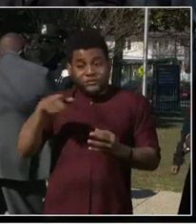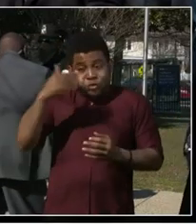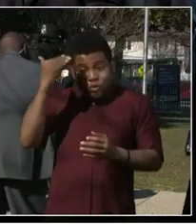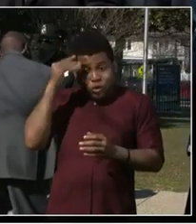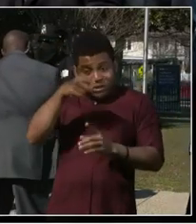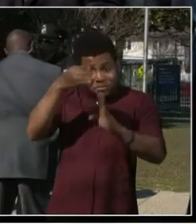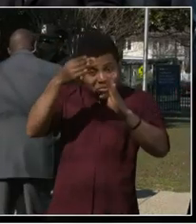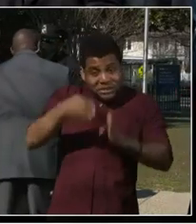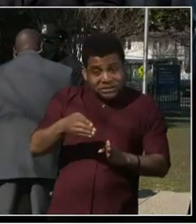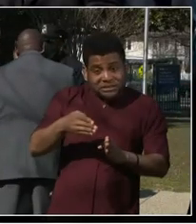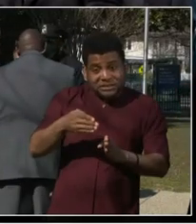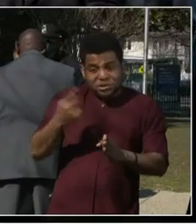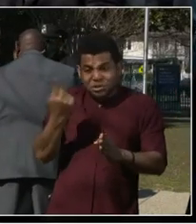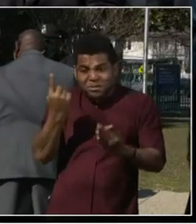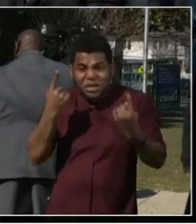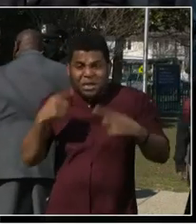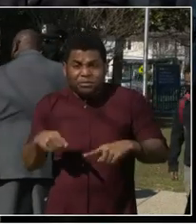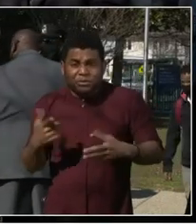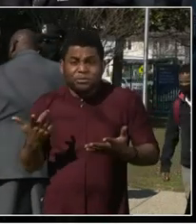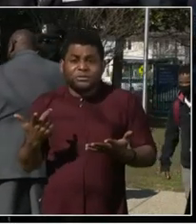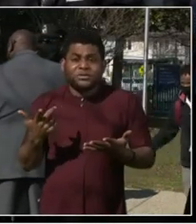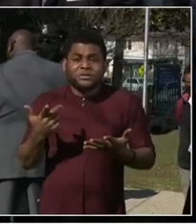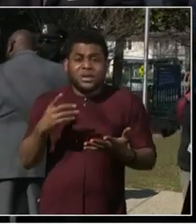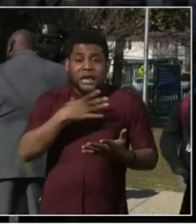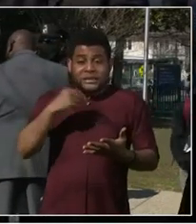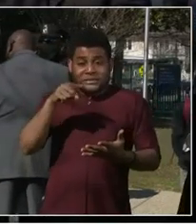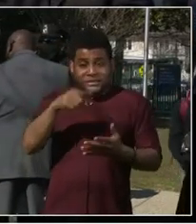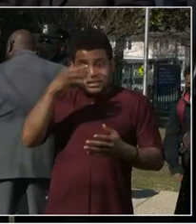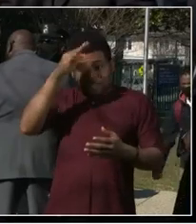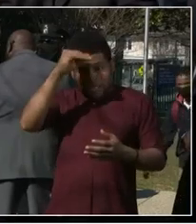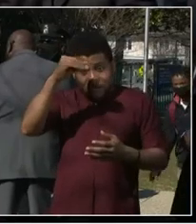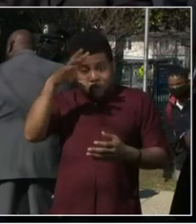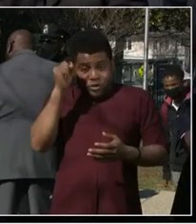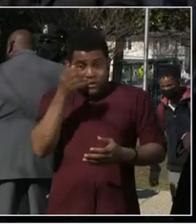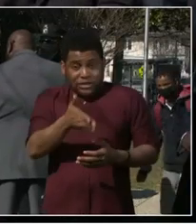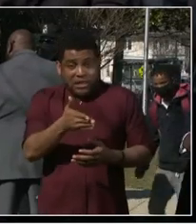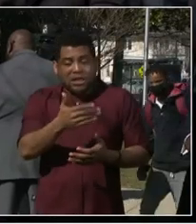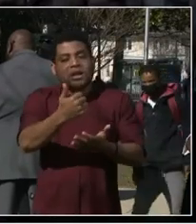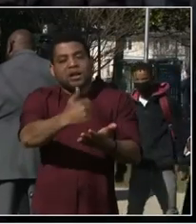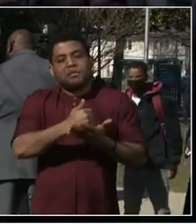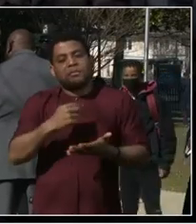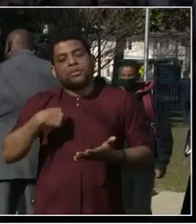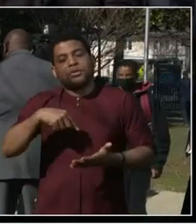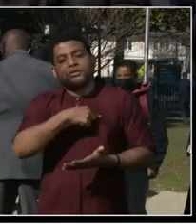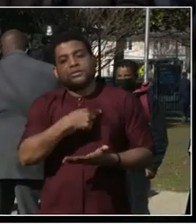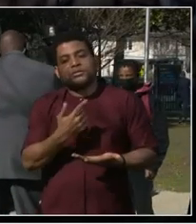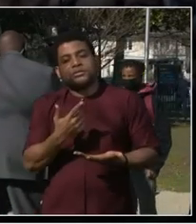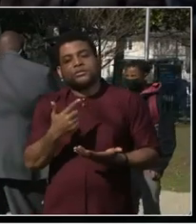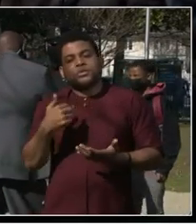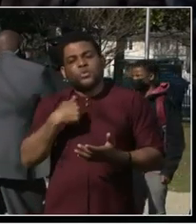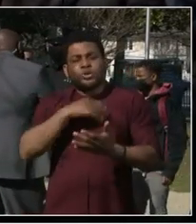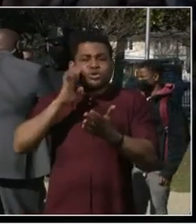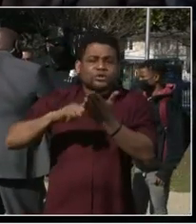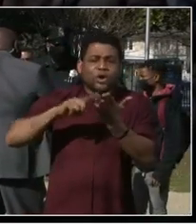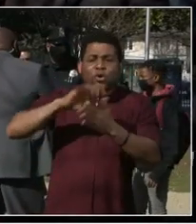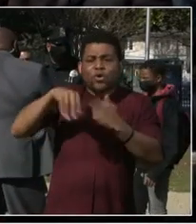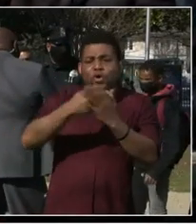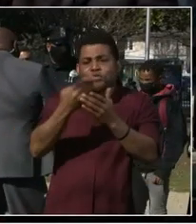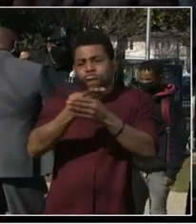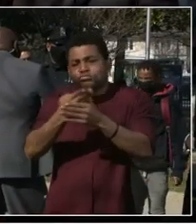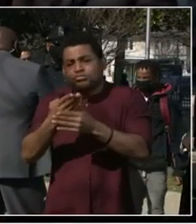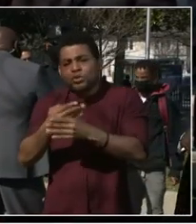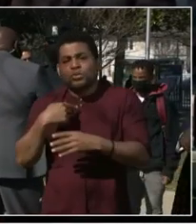person happened to be, Mr. Brevard, that would be helpful to us. But we're checking through files just to see if it's anything else that's out